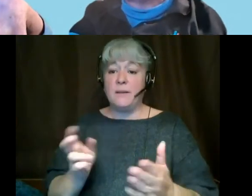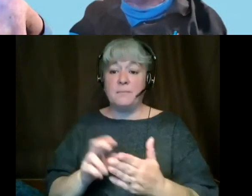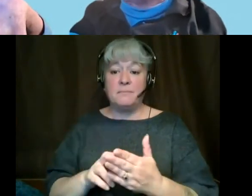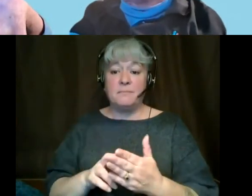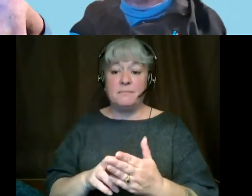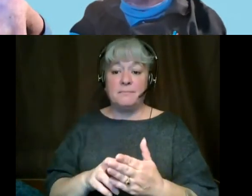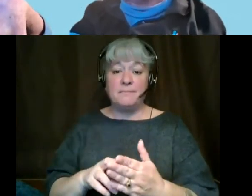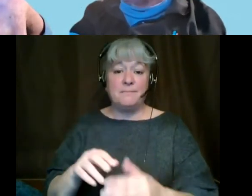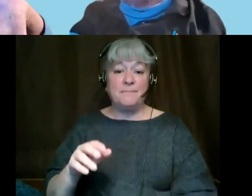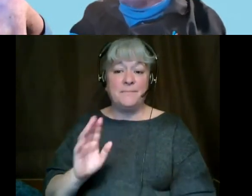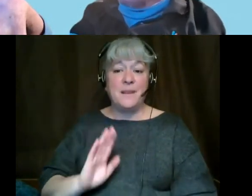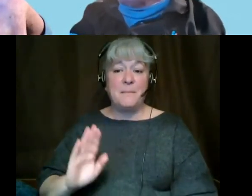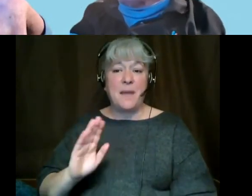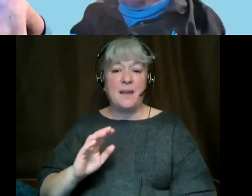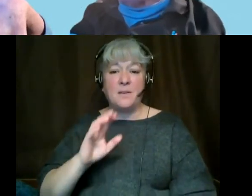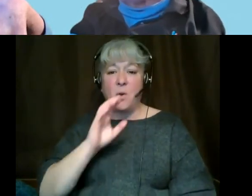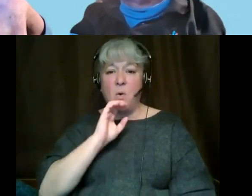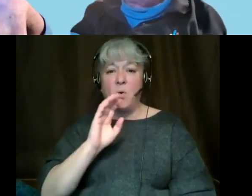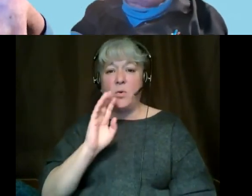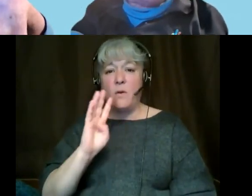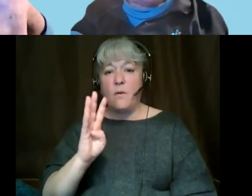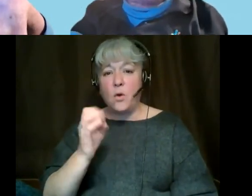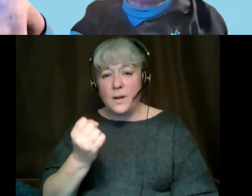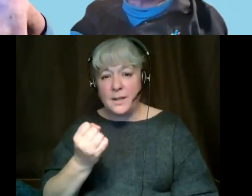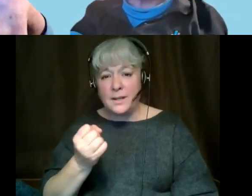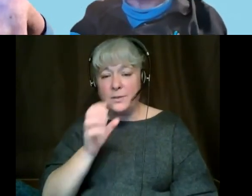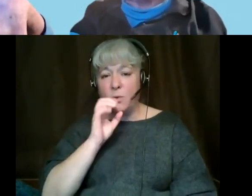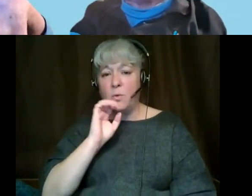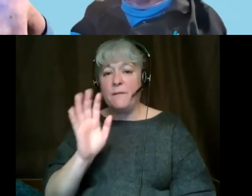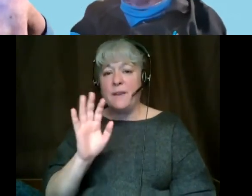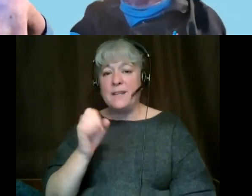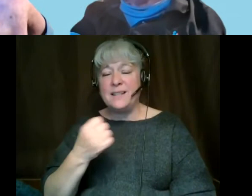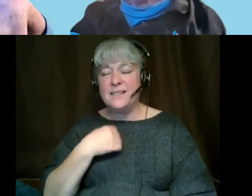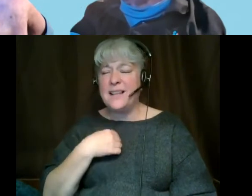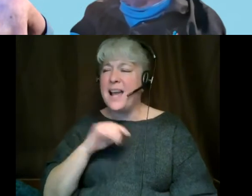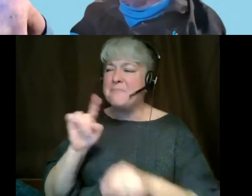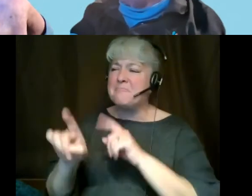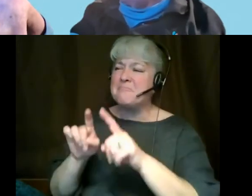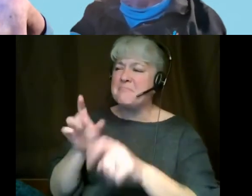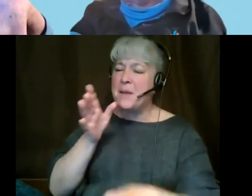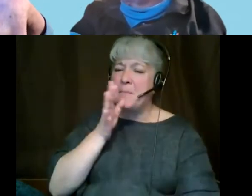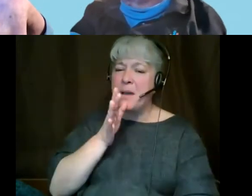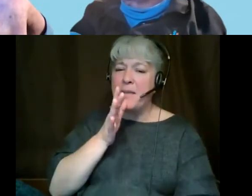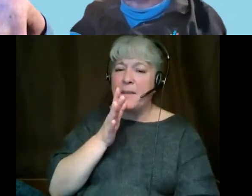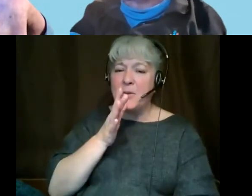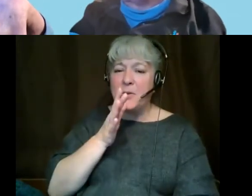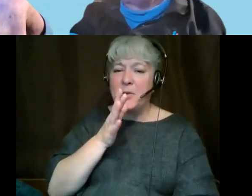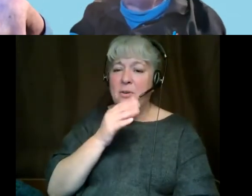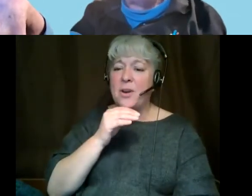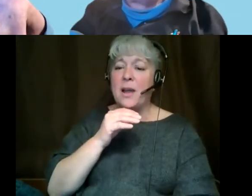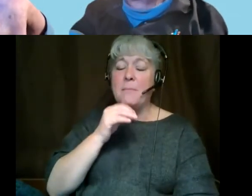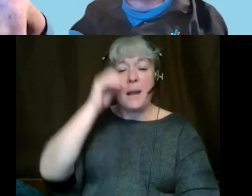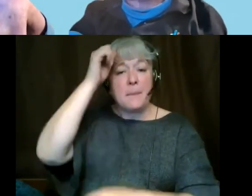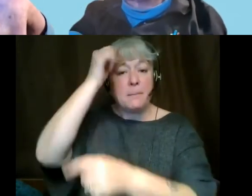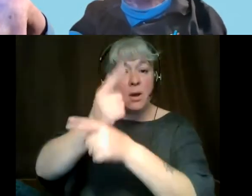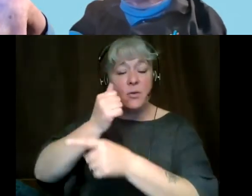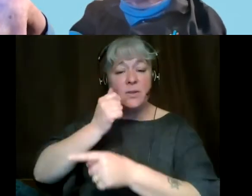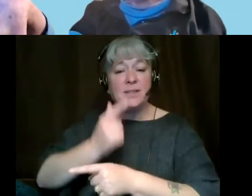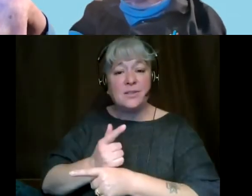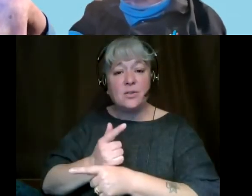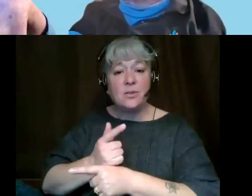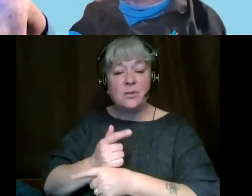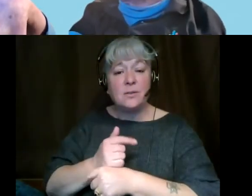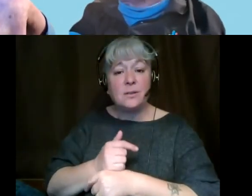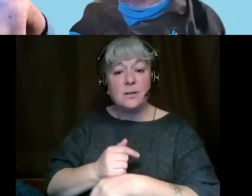our 40s and 50s. I asked my brother and sister, because I